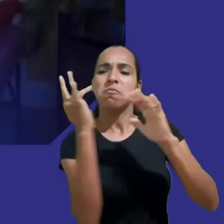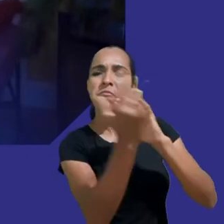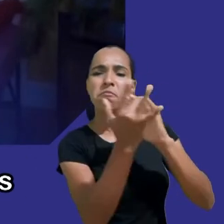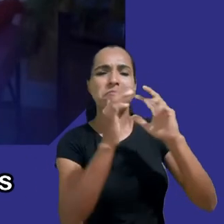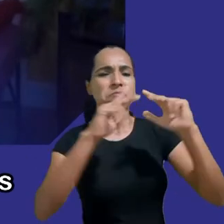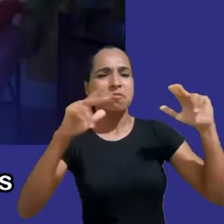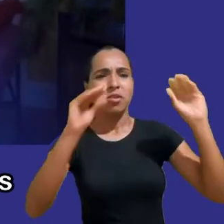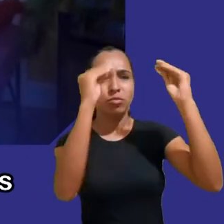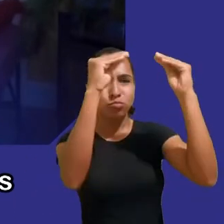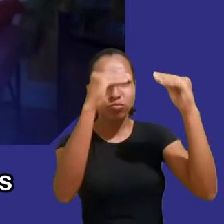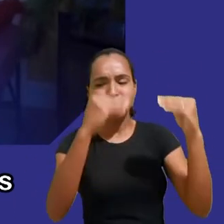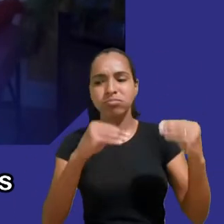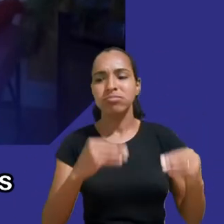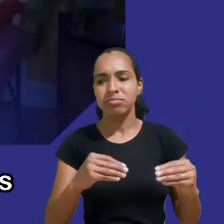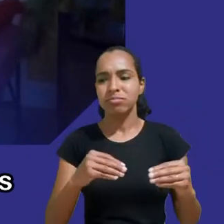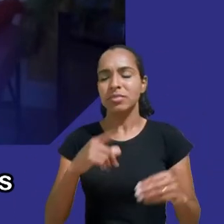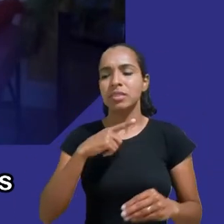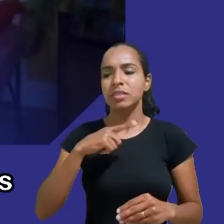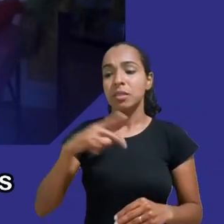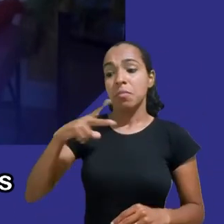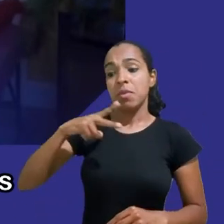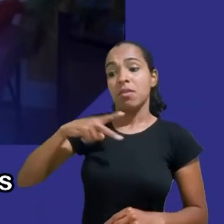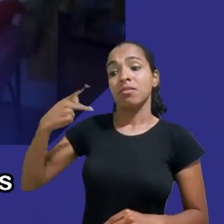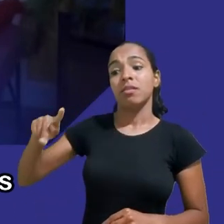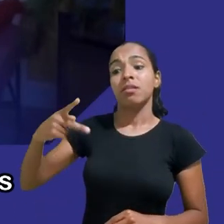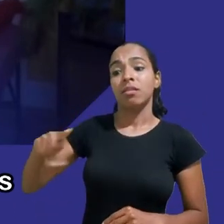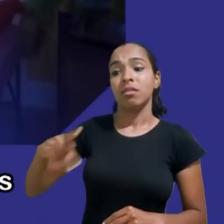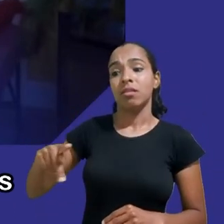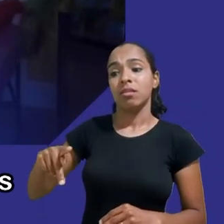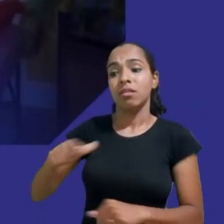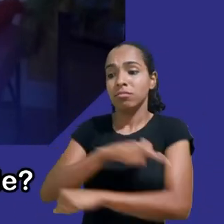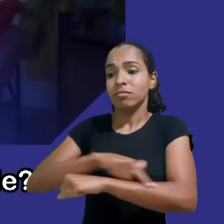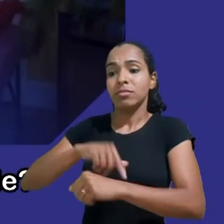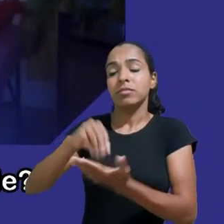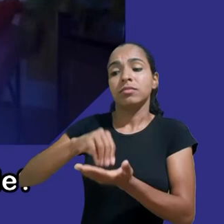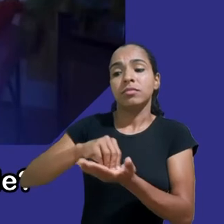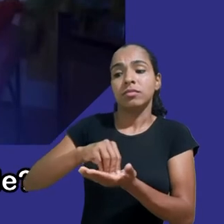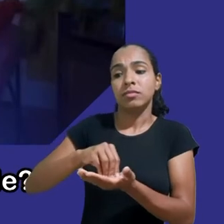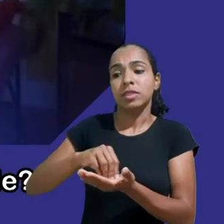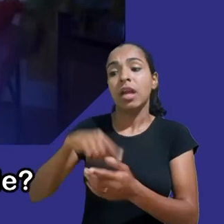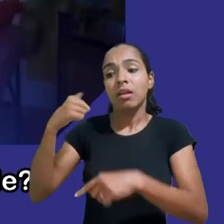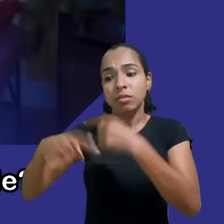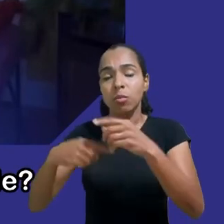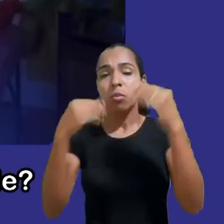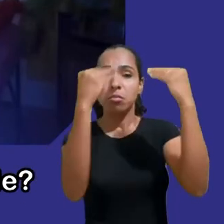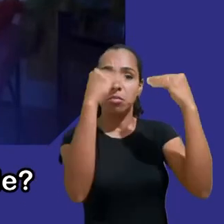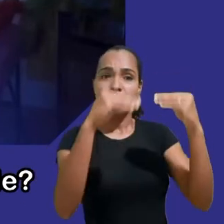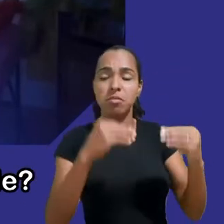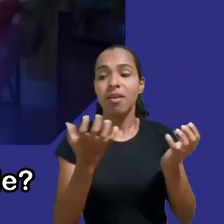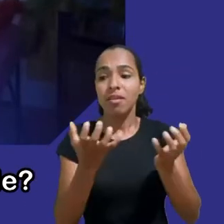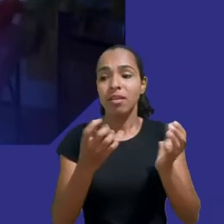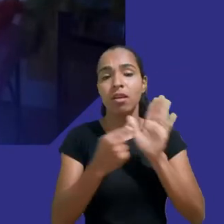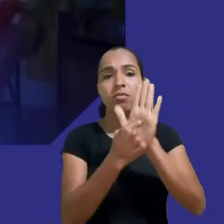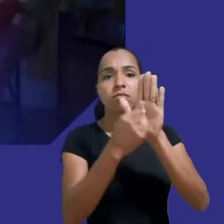platforms are designed to get them to give up their personal data so that it can be used for advertising purposes